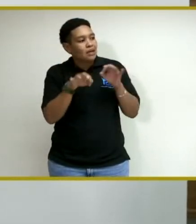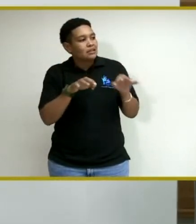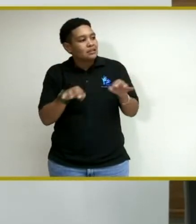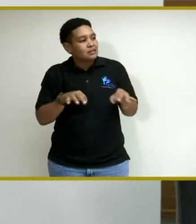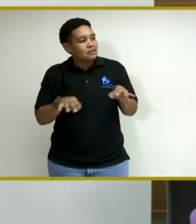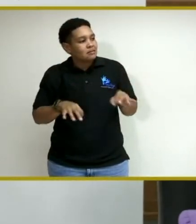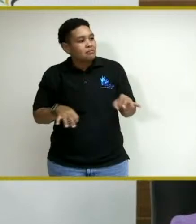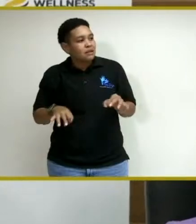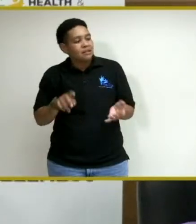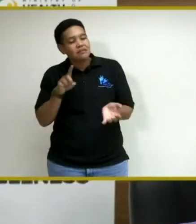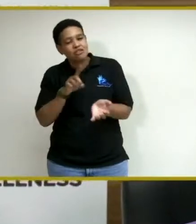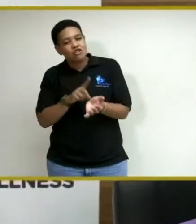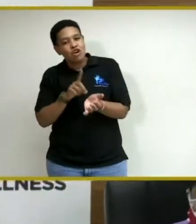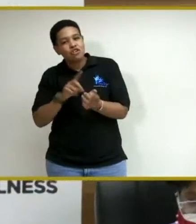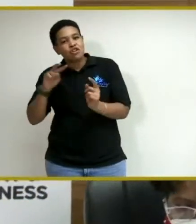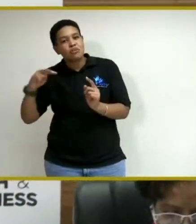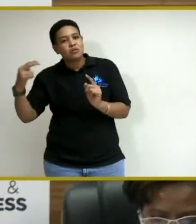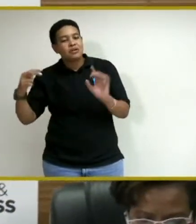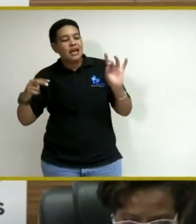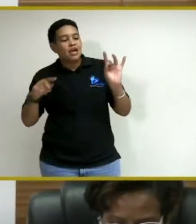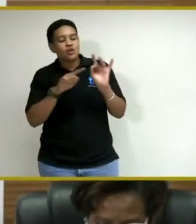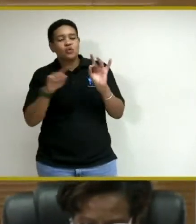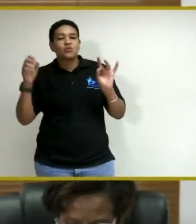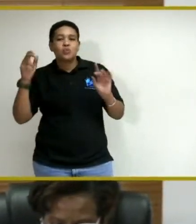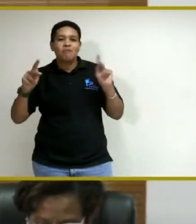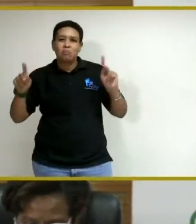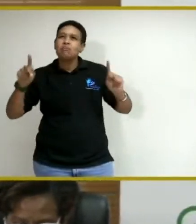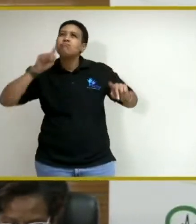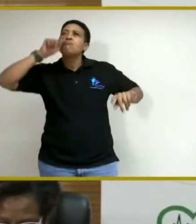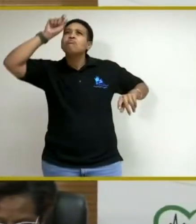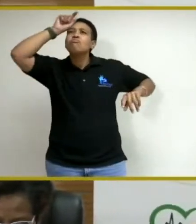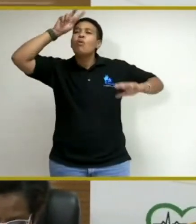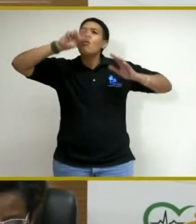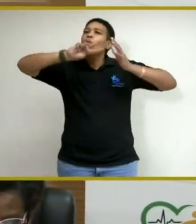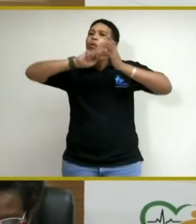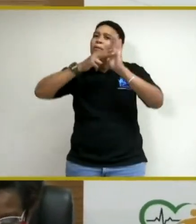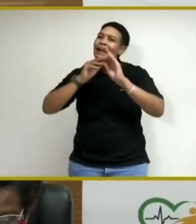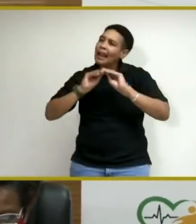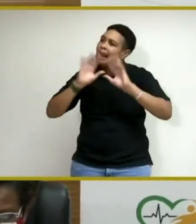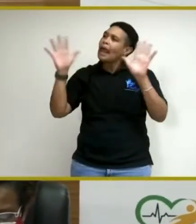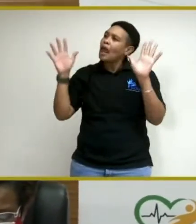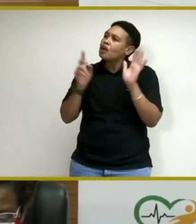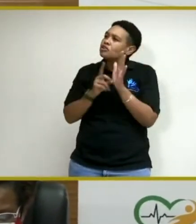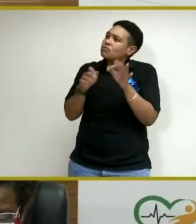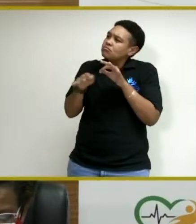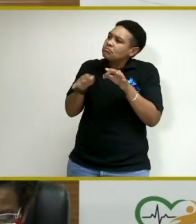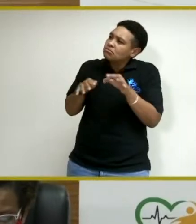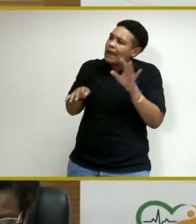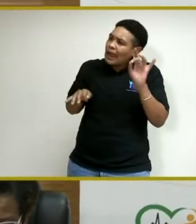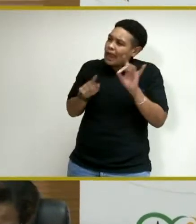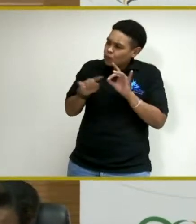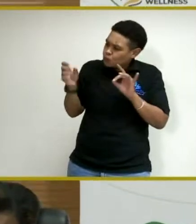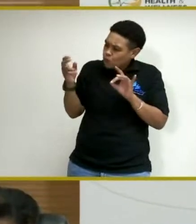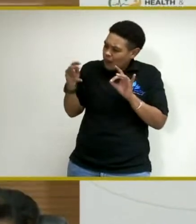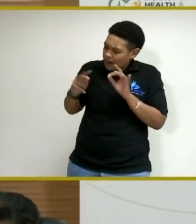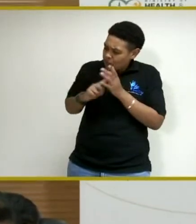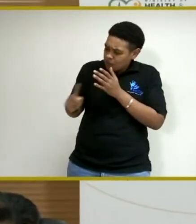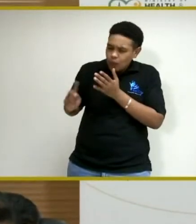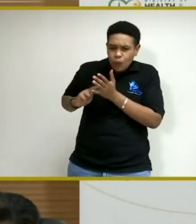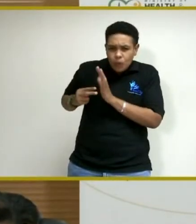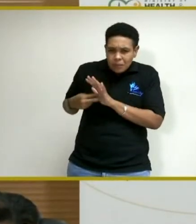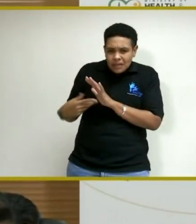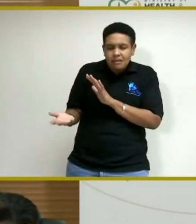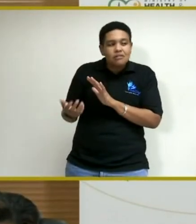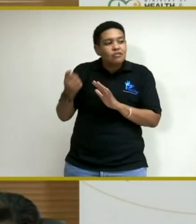the 8 to 12 weeks so that persons are very clear that clinically it is still